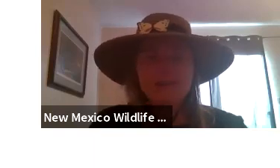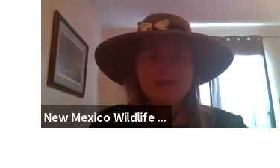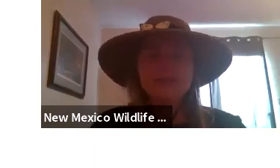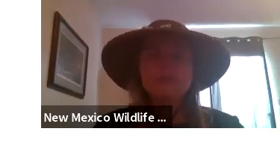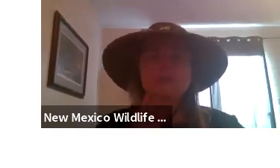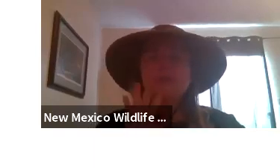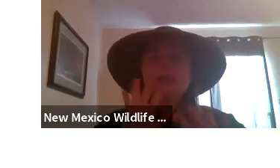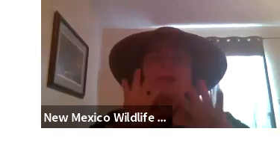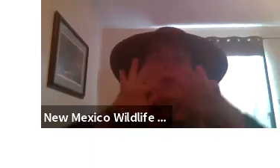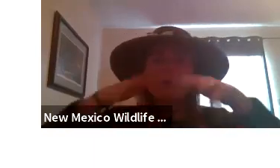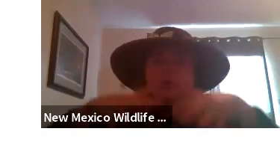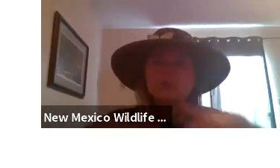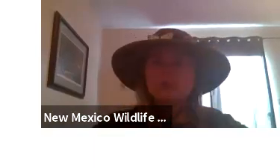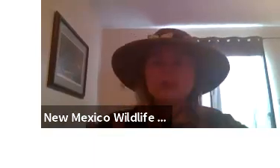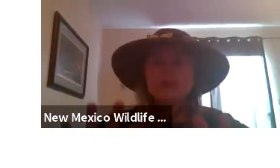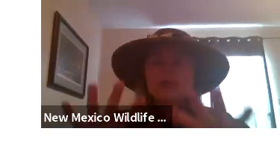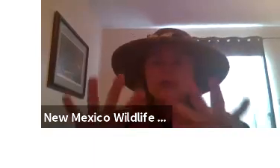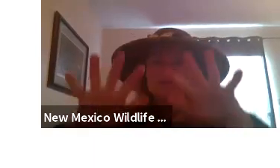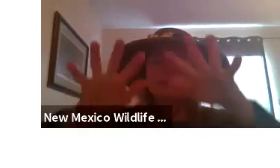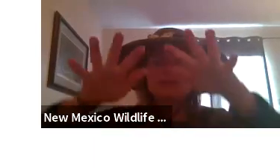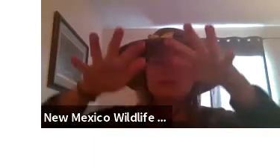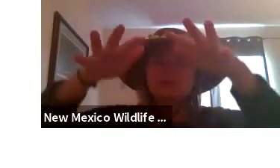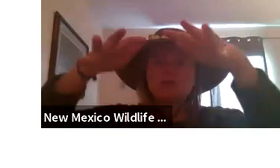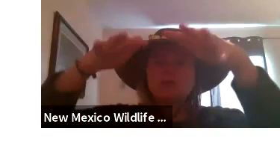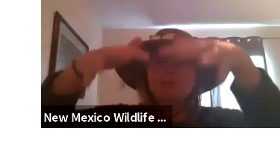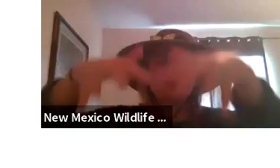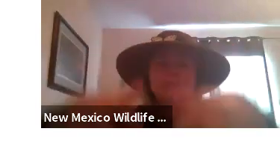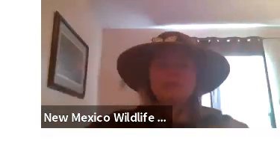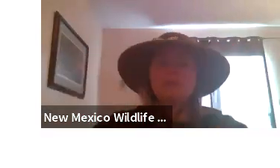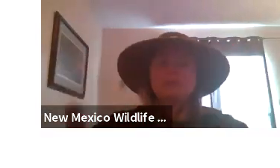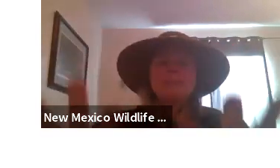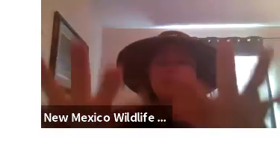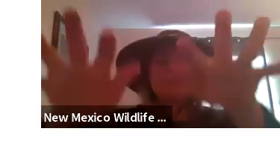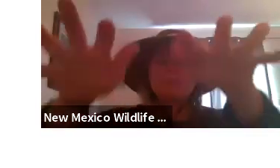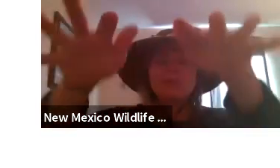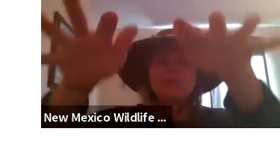it. So we sign ocean like this.